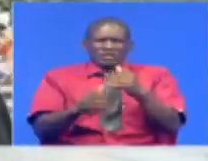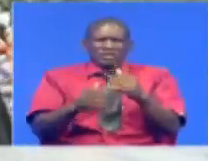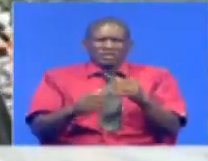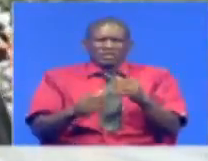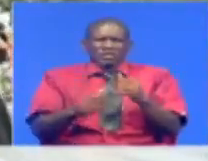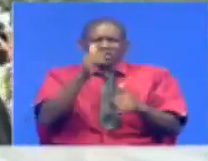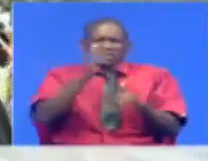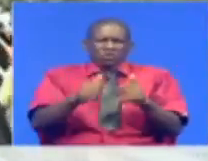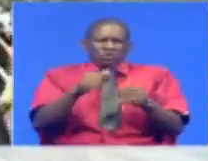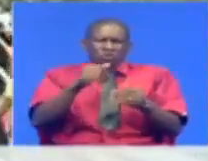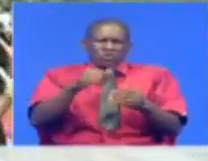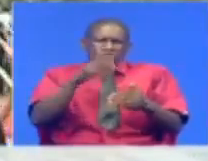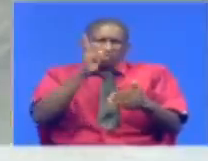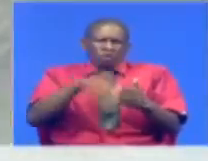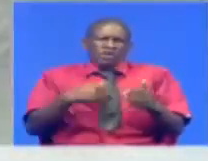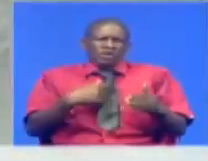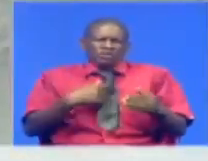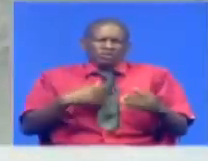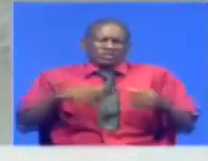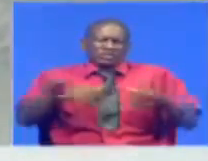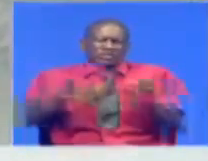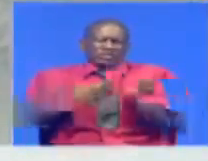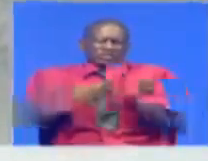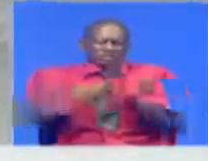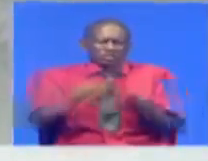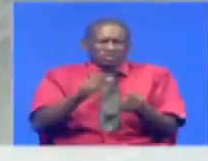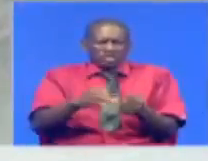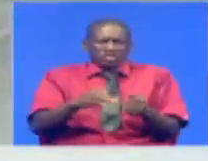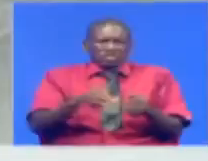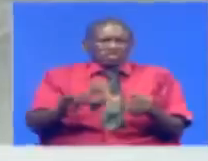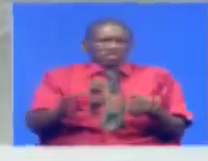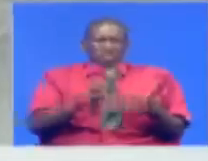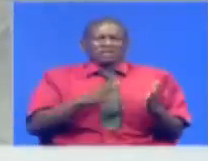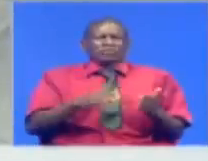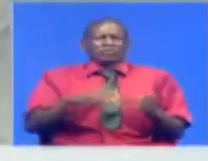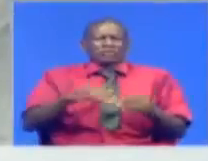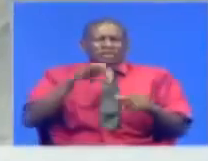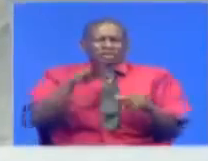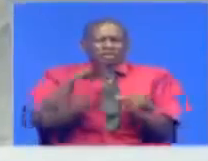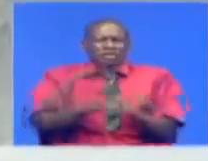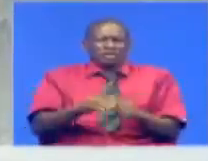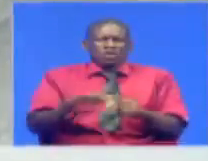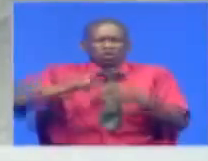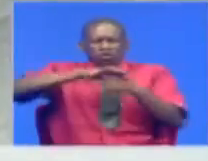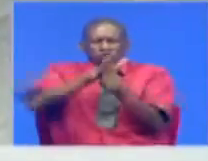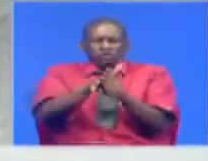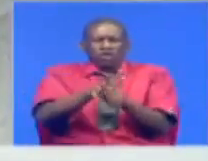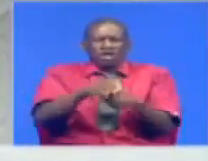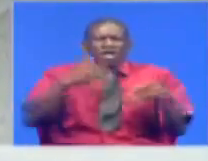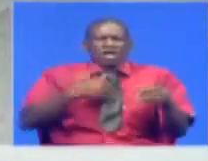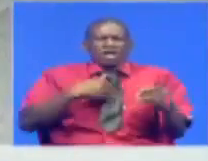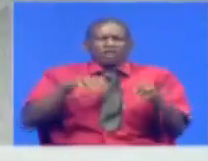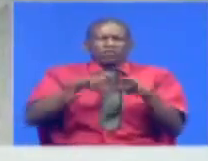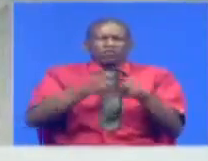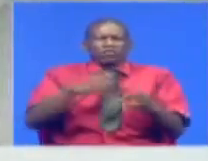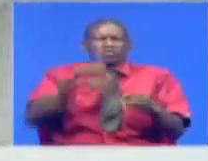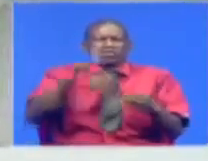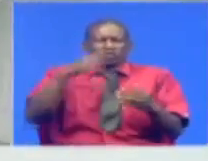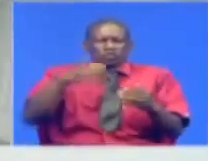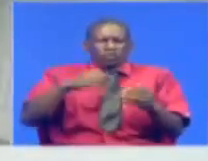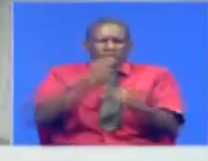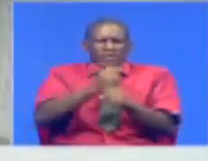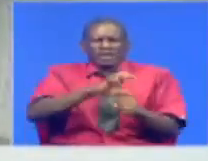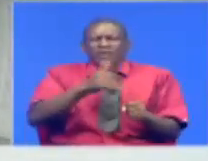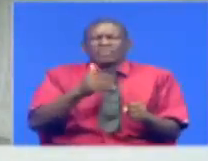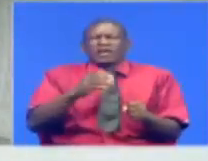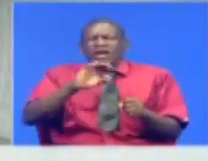Senator Kabaka ilikuwa ya juu sana. COVID-19 has also claimed yet another life. 2017 presidential candidate Joe